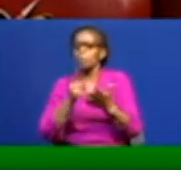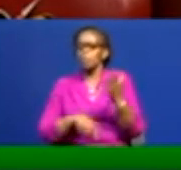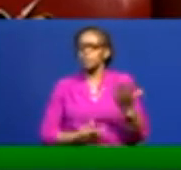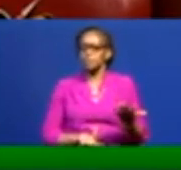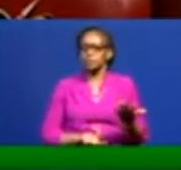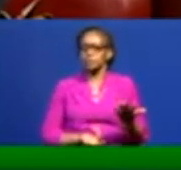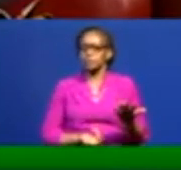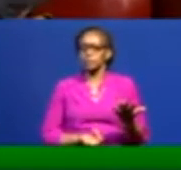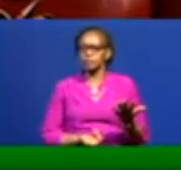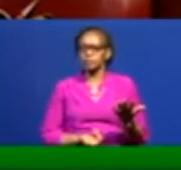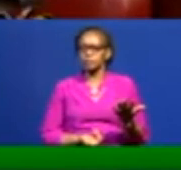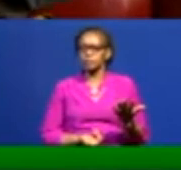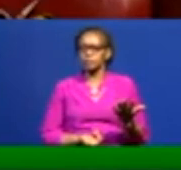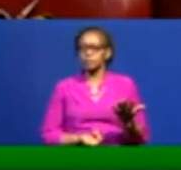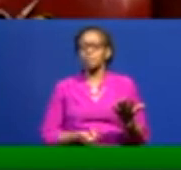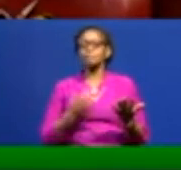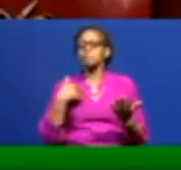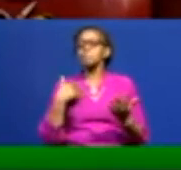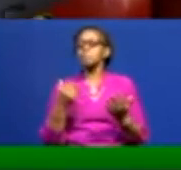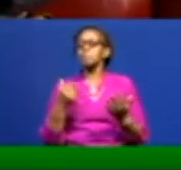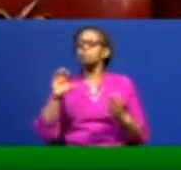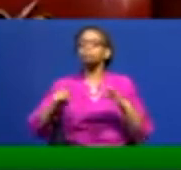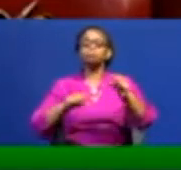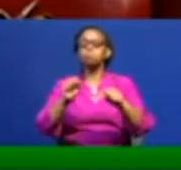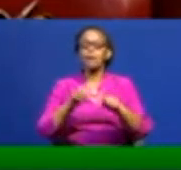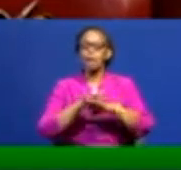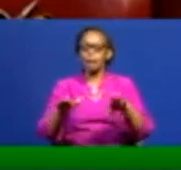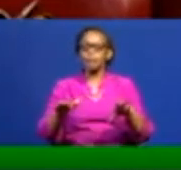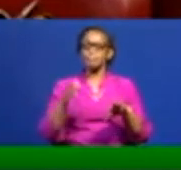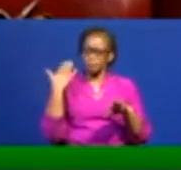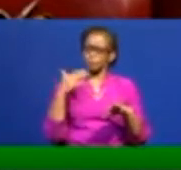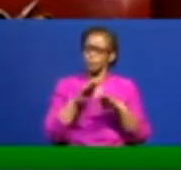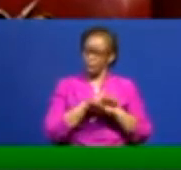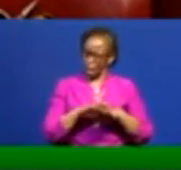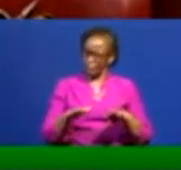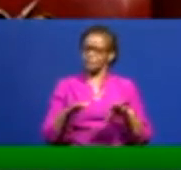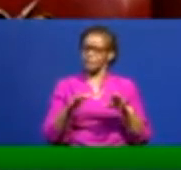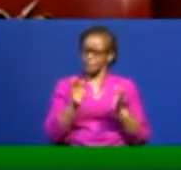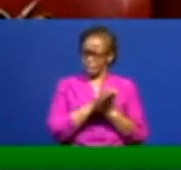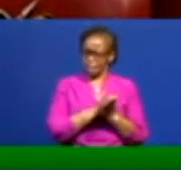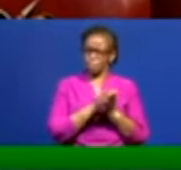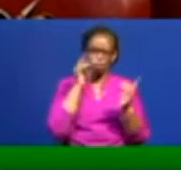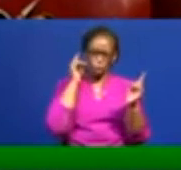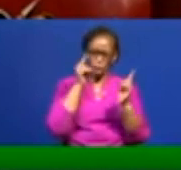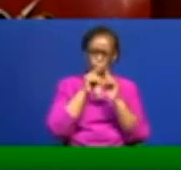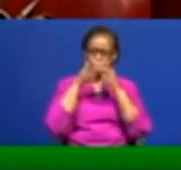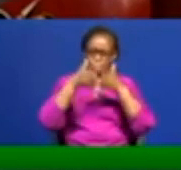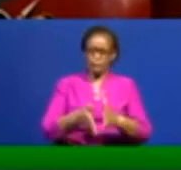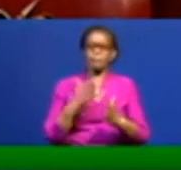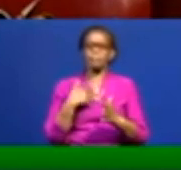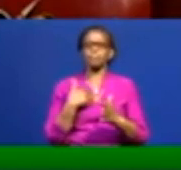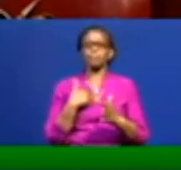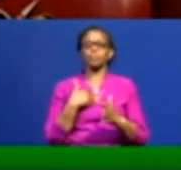Why were the developers allowed to encroach on the land that was set aside for the cemeteries from the colonial time? Why can the